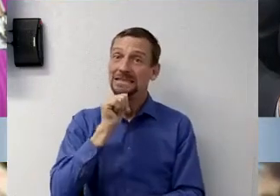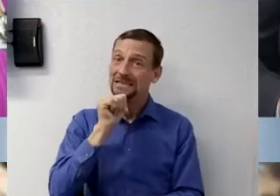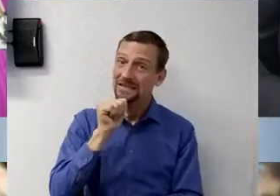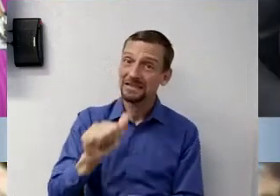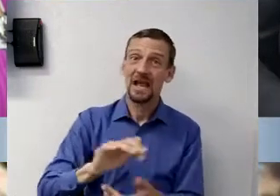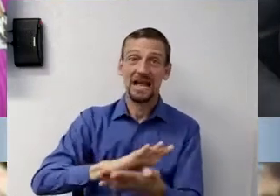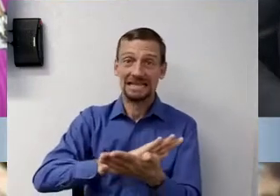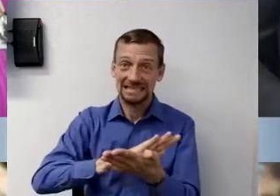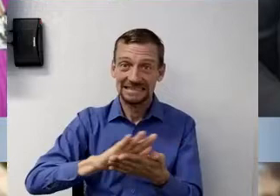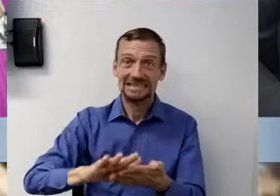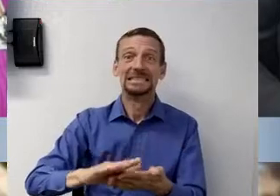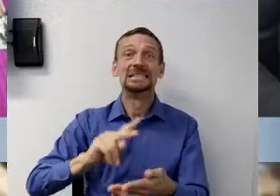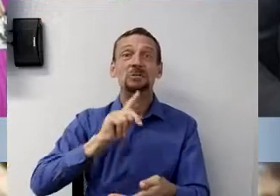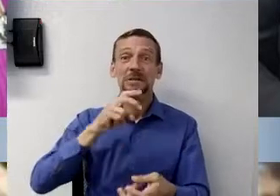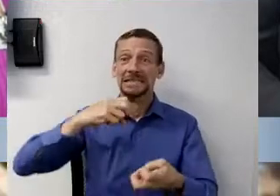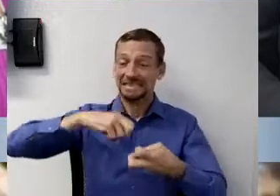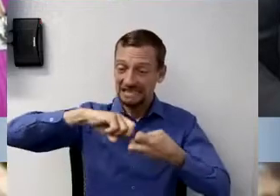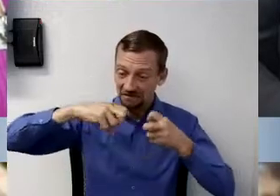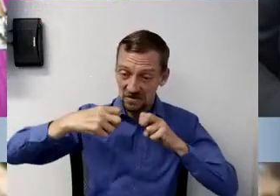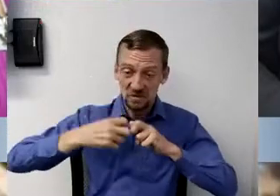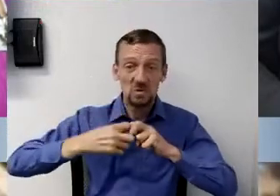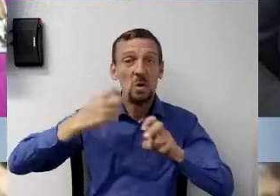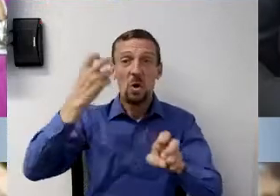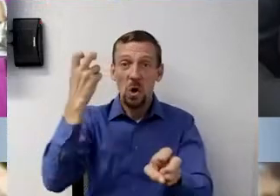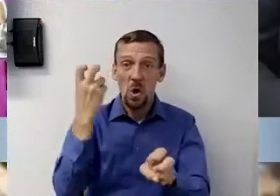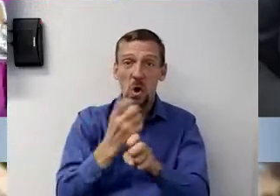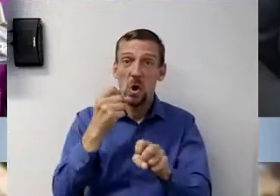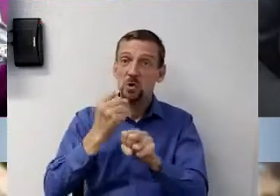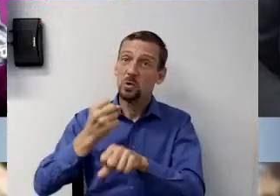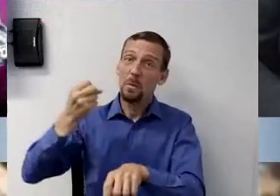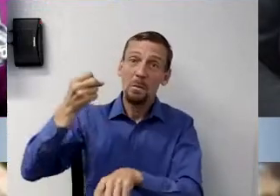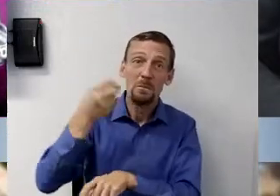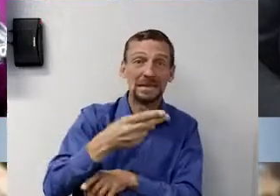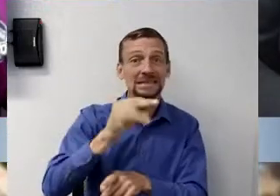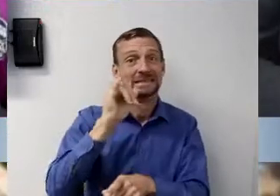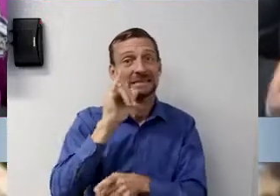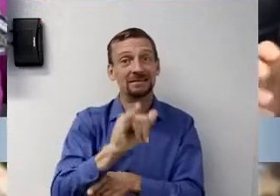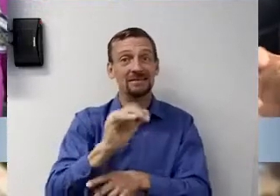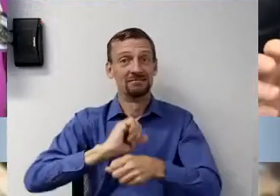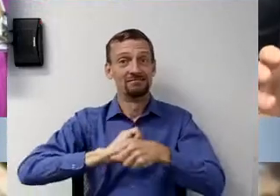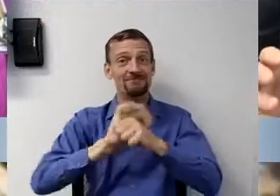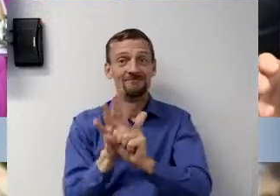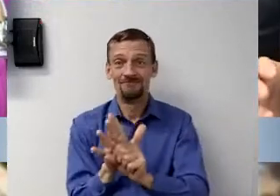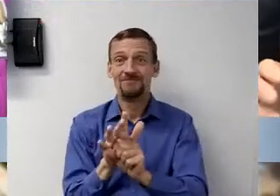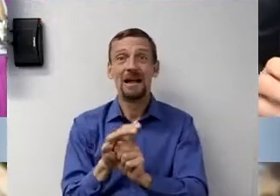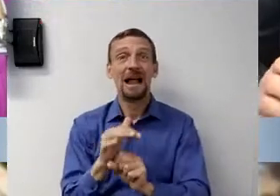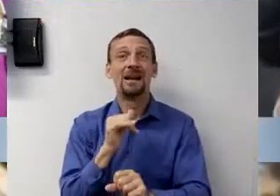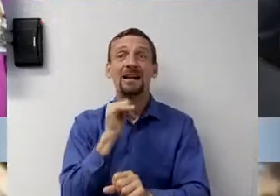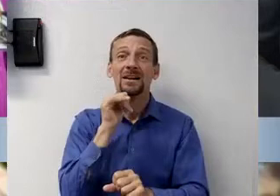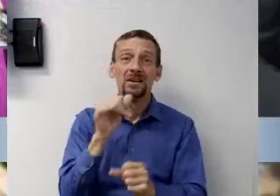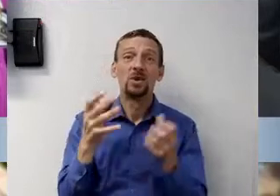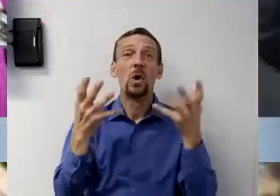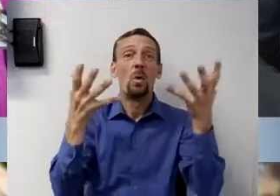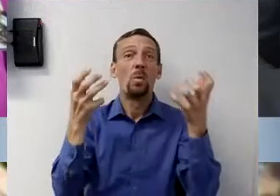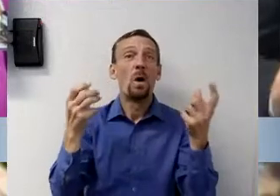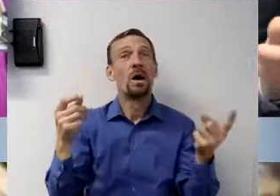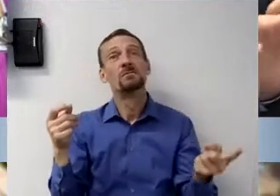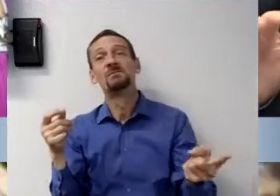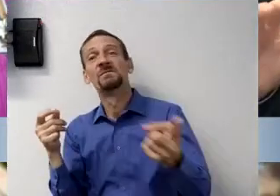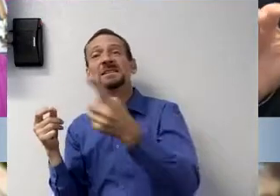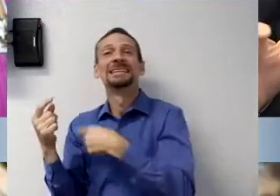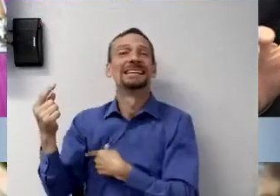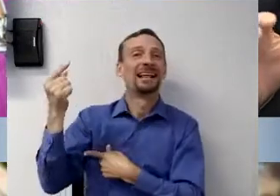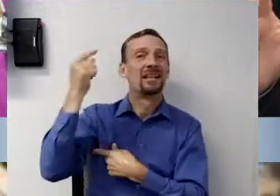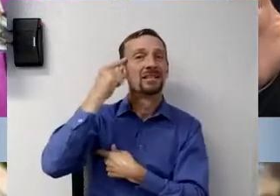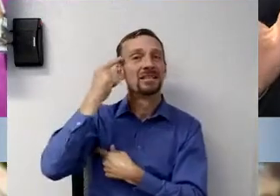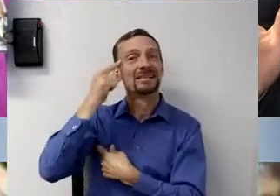very difficult virus to overcome. And so I don't want folks to believe, you know, that